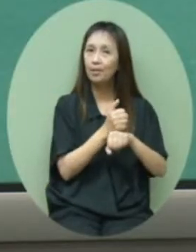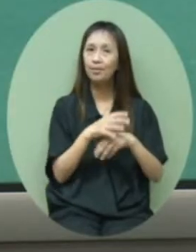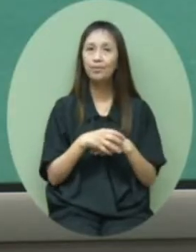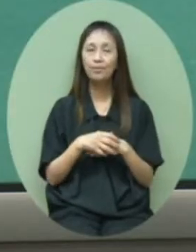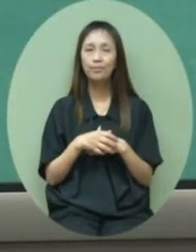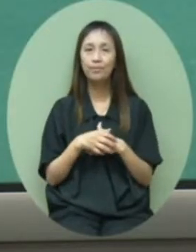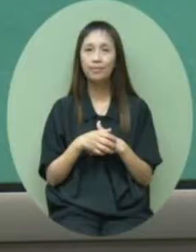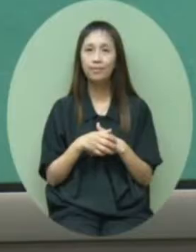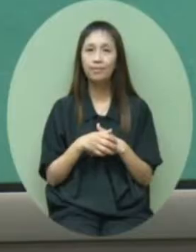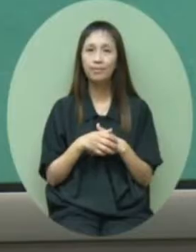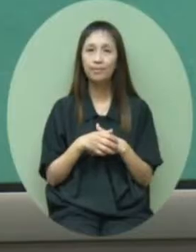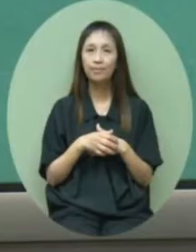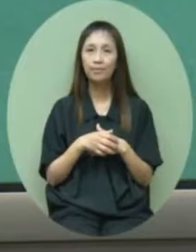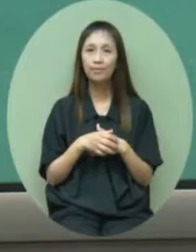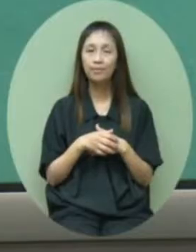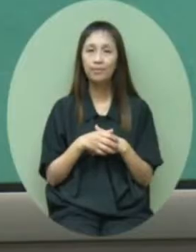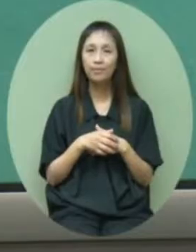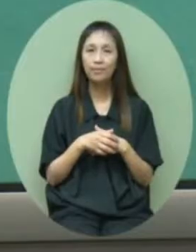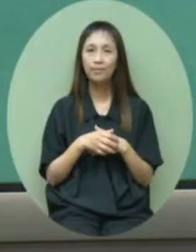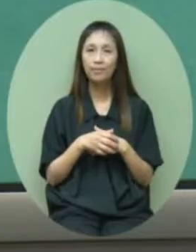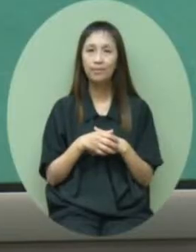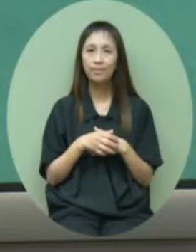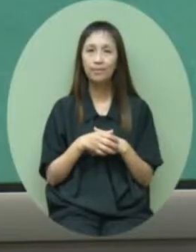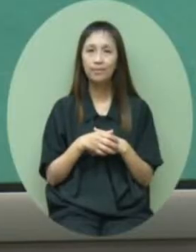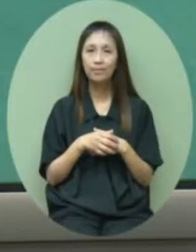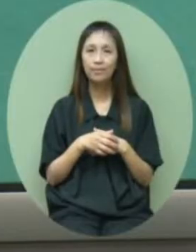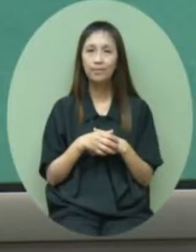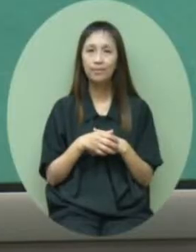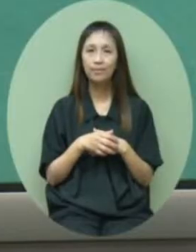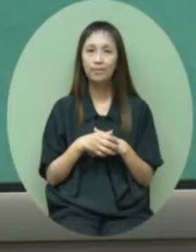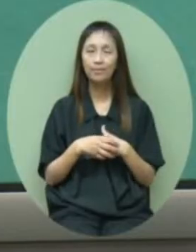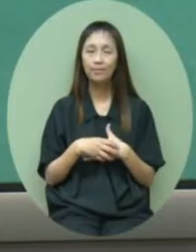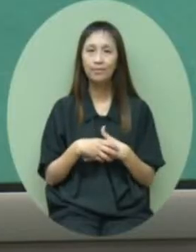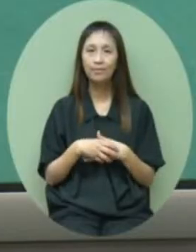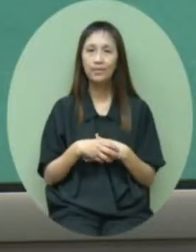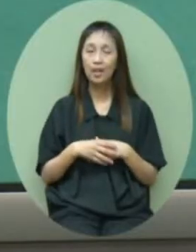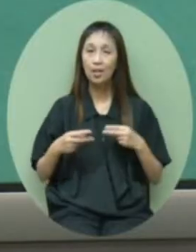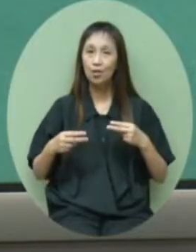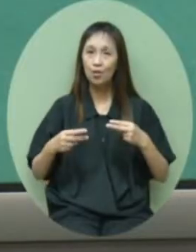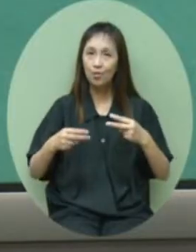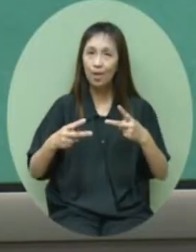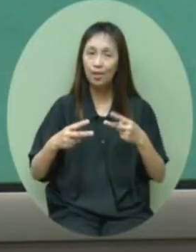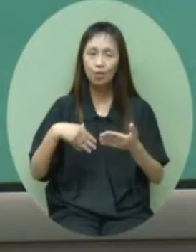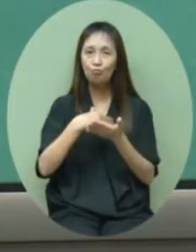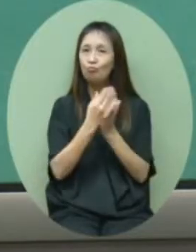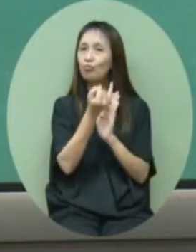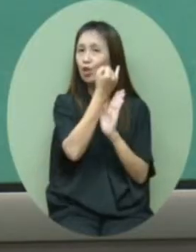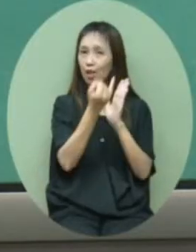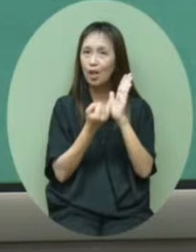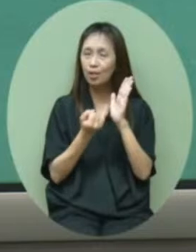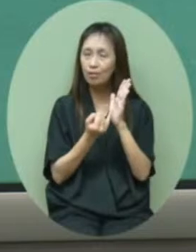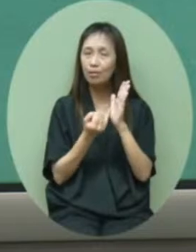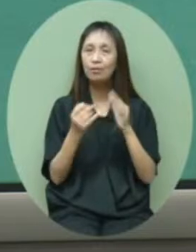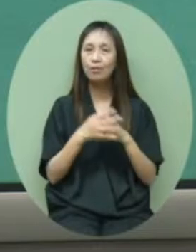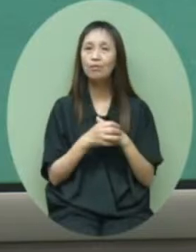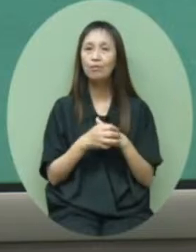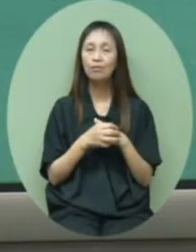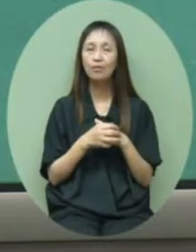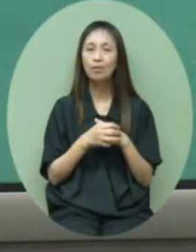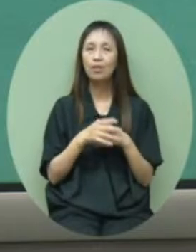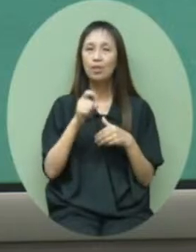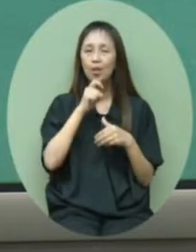donations or subsidies in the area of developing different arts. So the mechanism is there, and